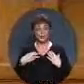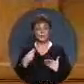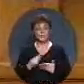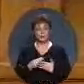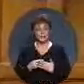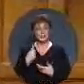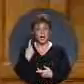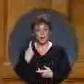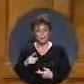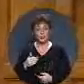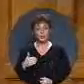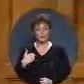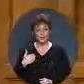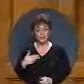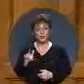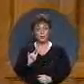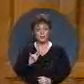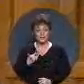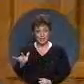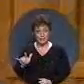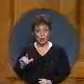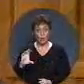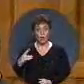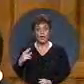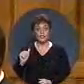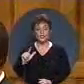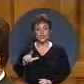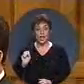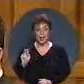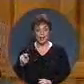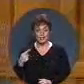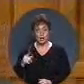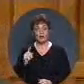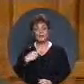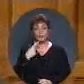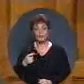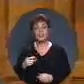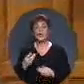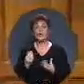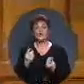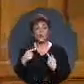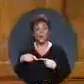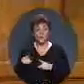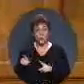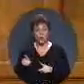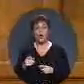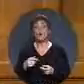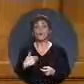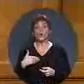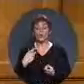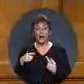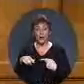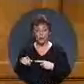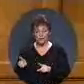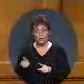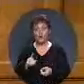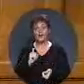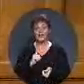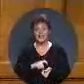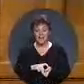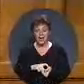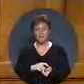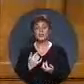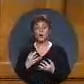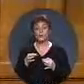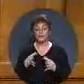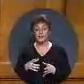must report the dates and locations of the trip, the passengers and the purpose, and must be approved by the PM and the Defense Minister. This March